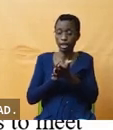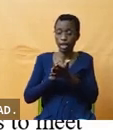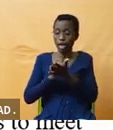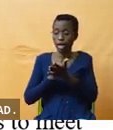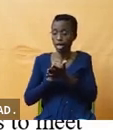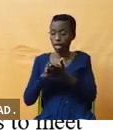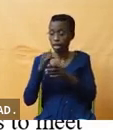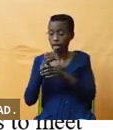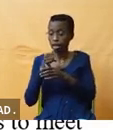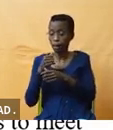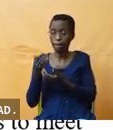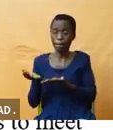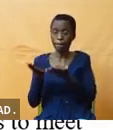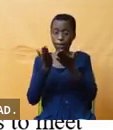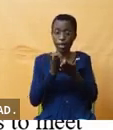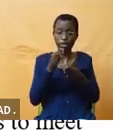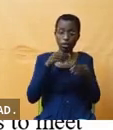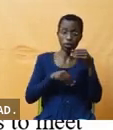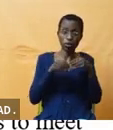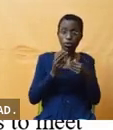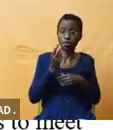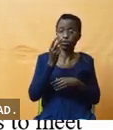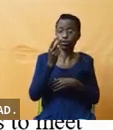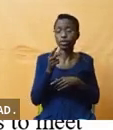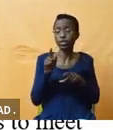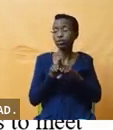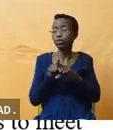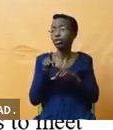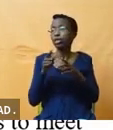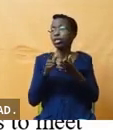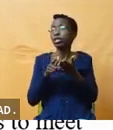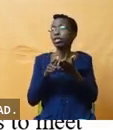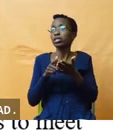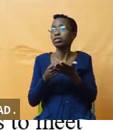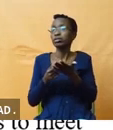we've seen, and this was a discussion heavily